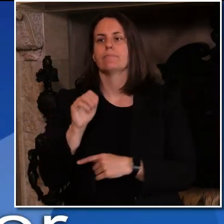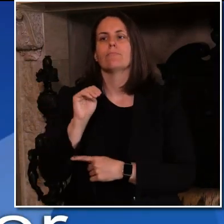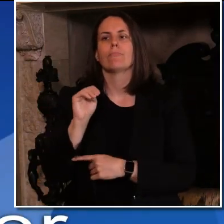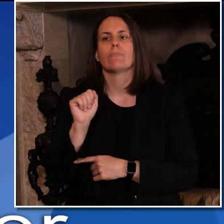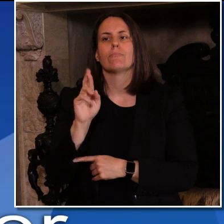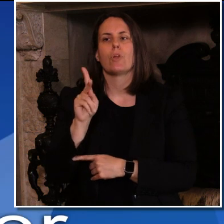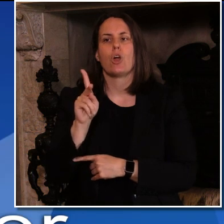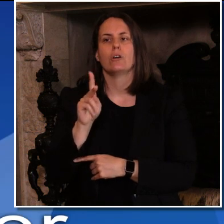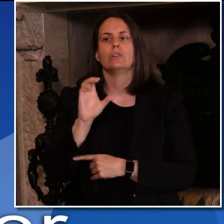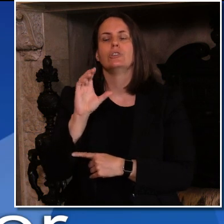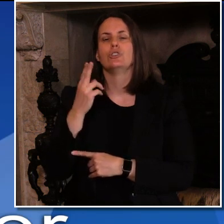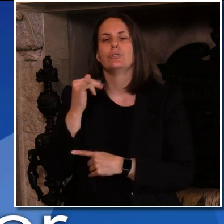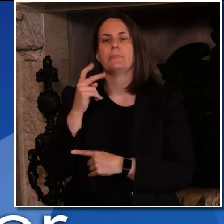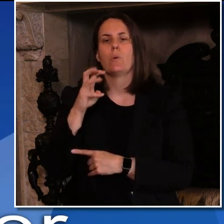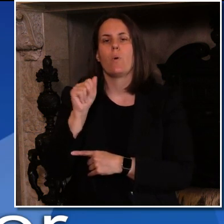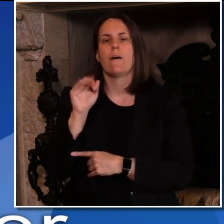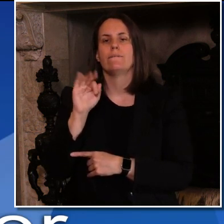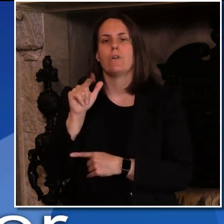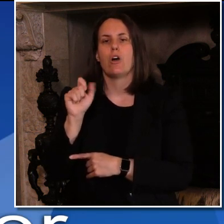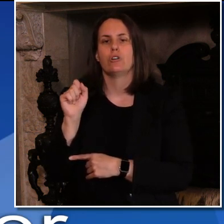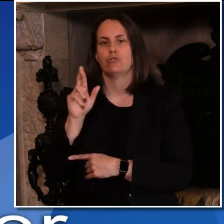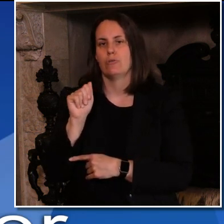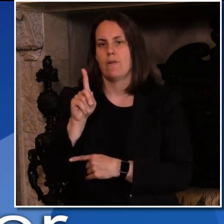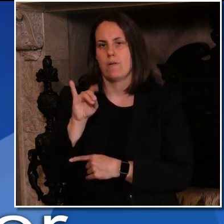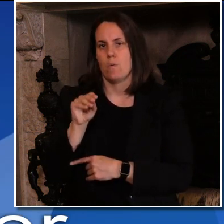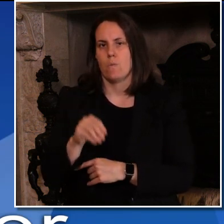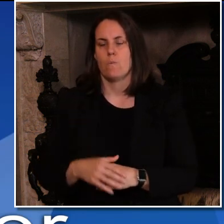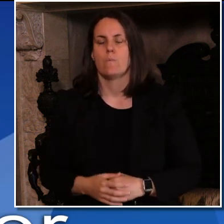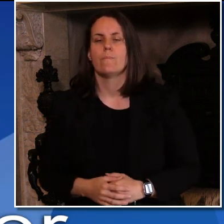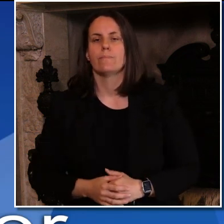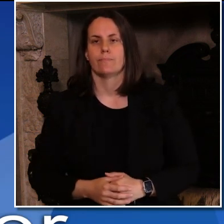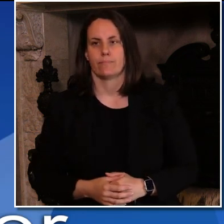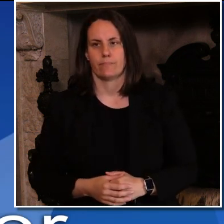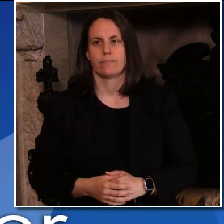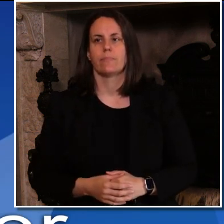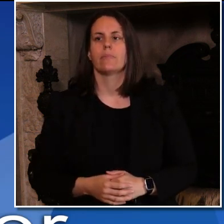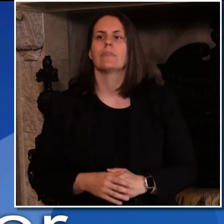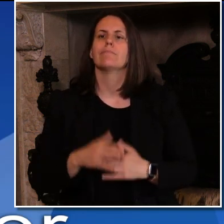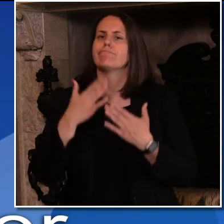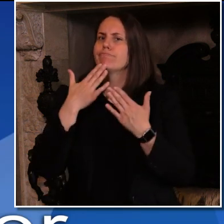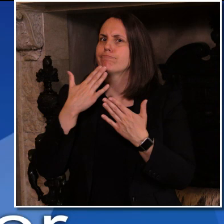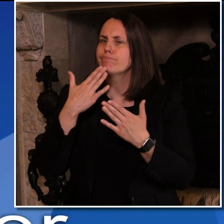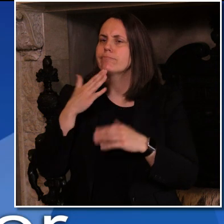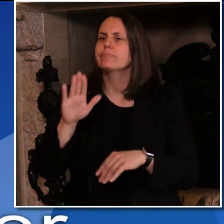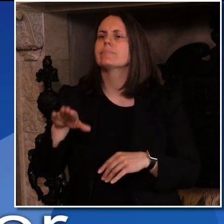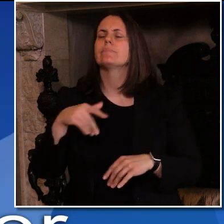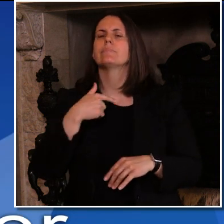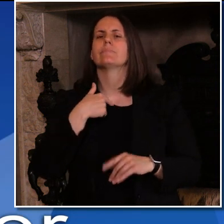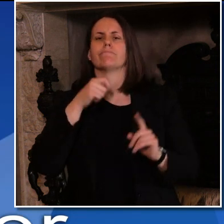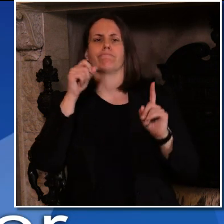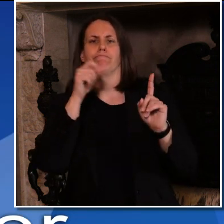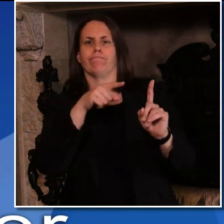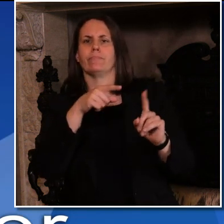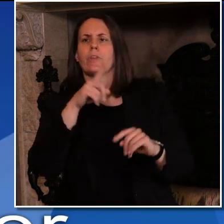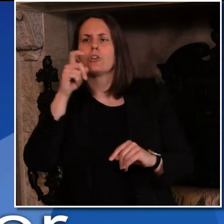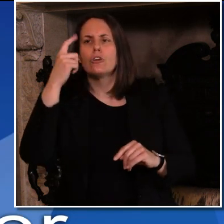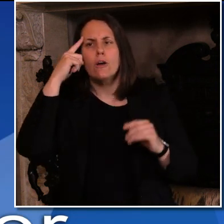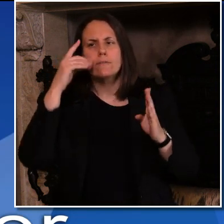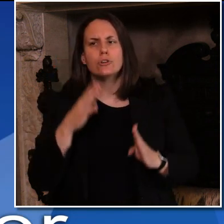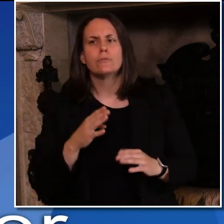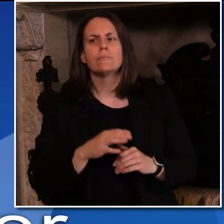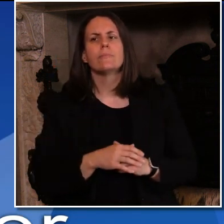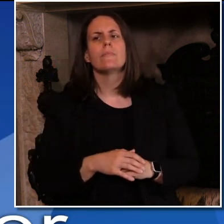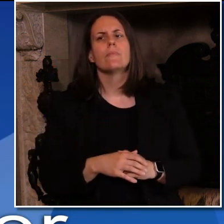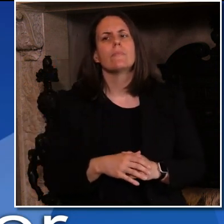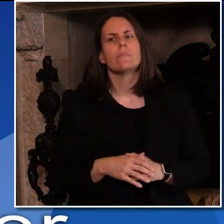Mark? Yes, thank you. Governor Evers, I know a haircut may seem like a small matter, but it's something that affects nearly everyone